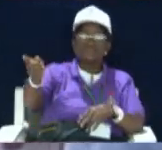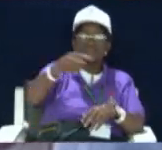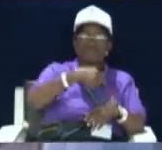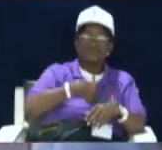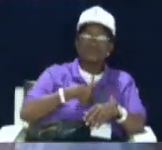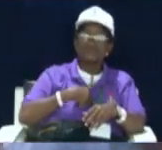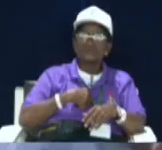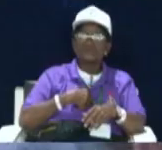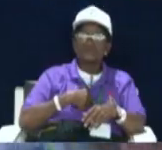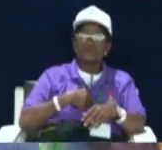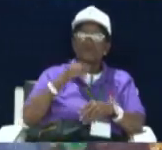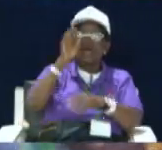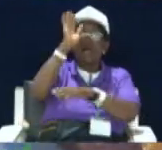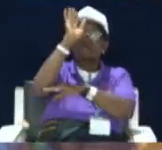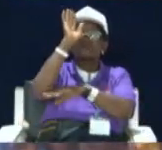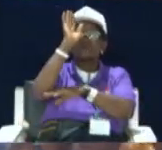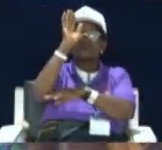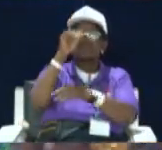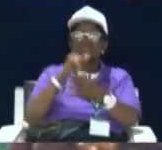lo san gangan adara fun yin